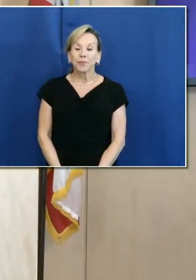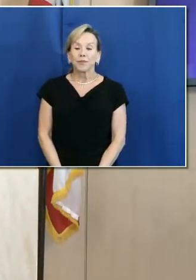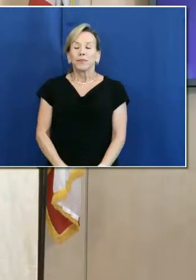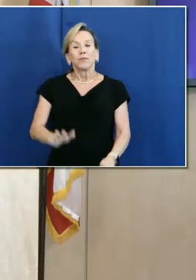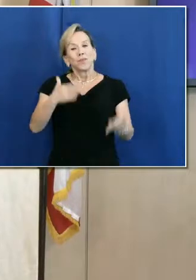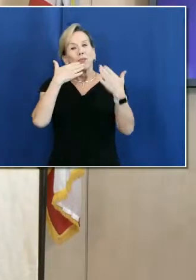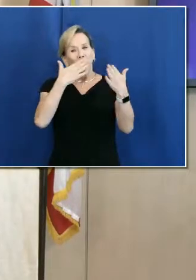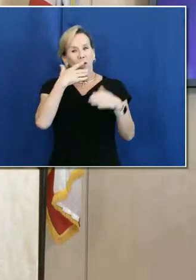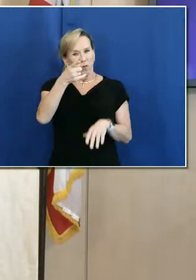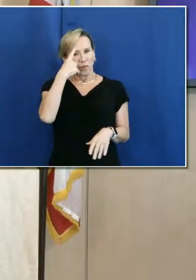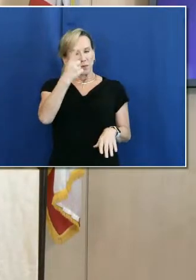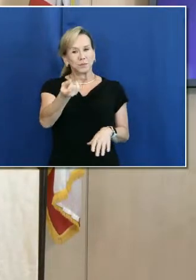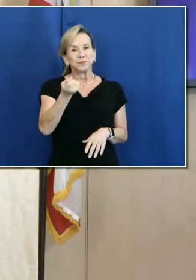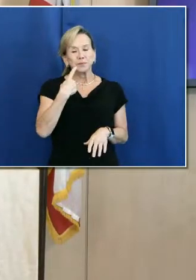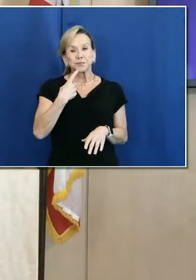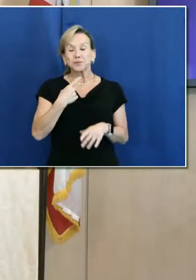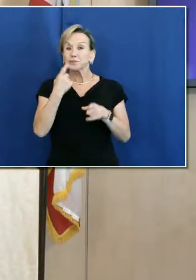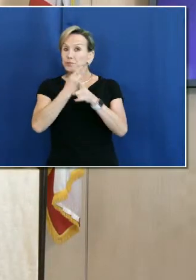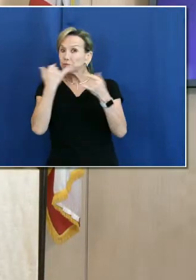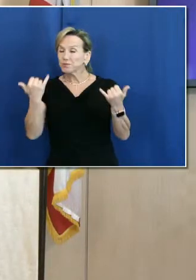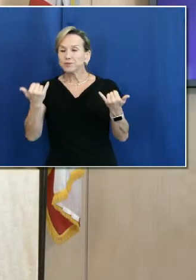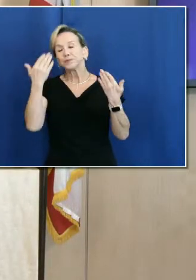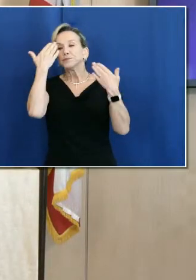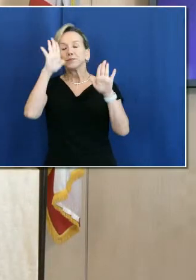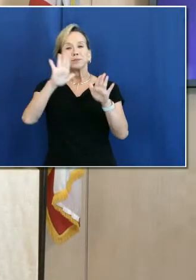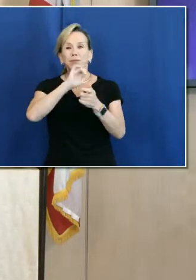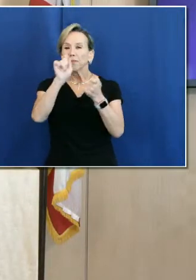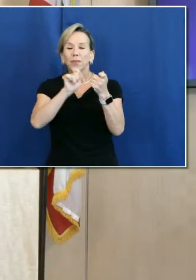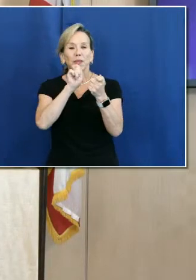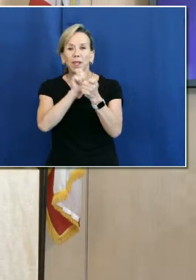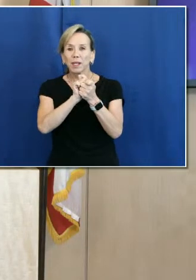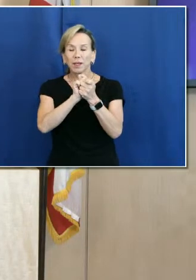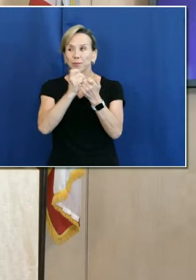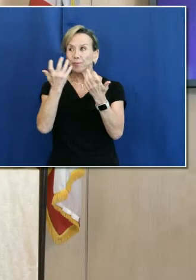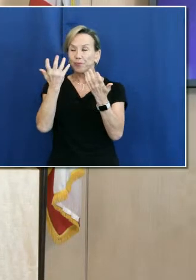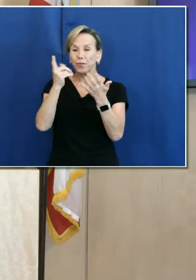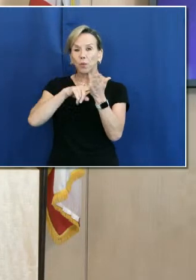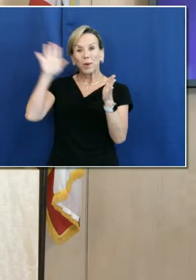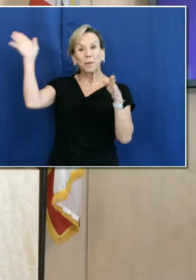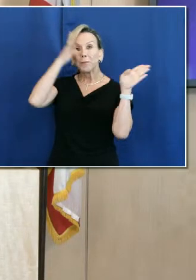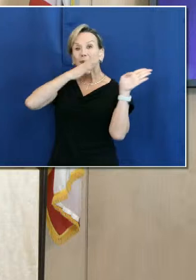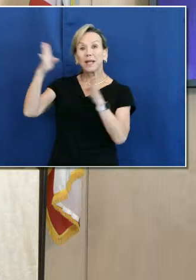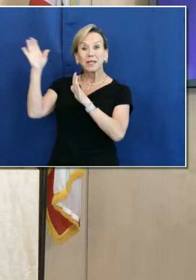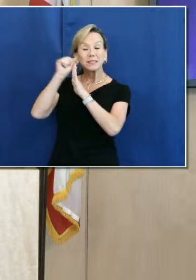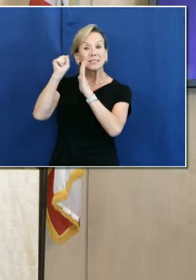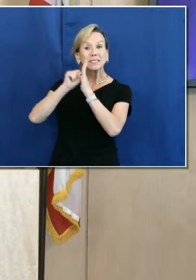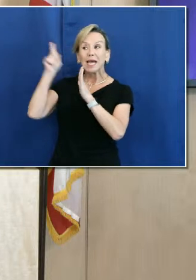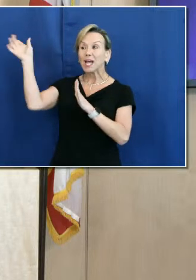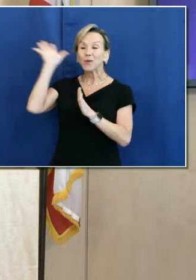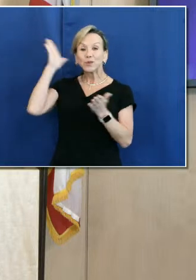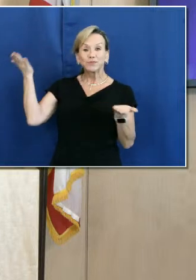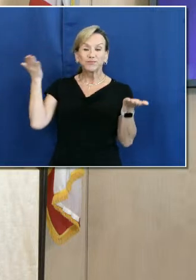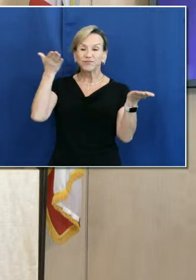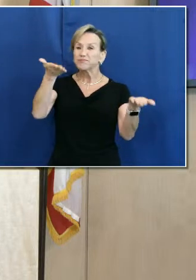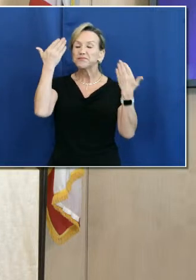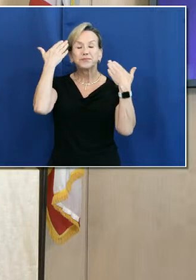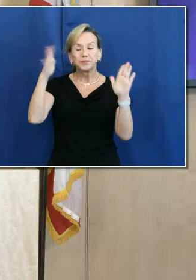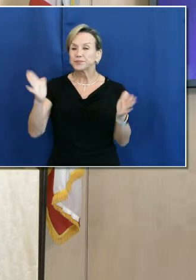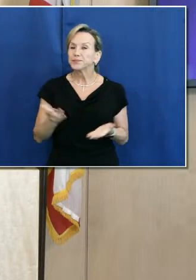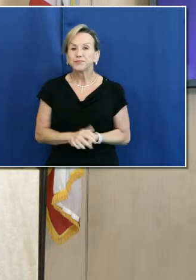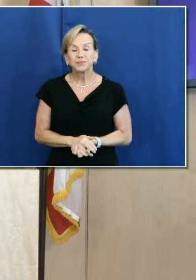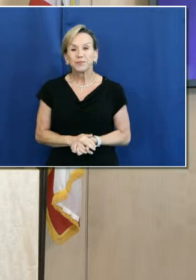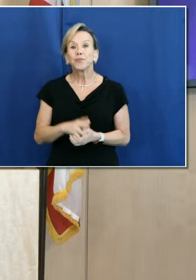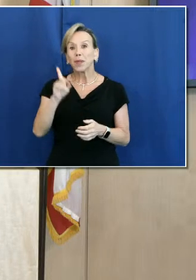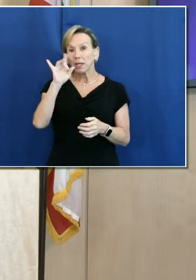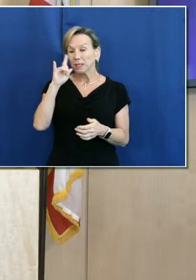Thank you for the question. Right now, we don't know exactly what the state is going to be proposing. We did have a call,